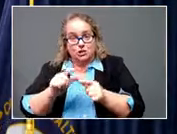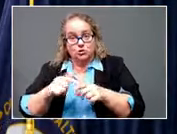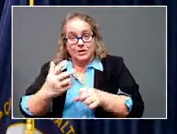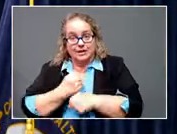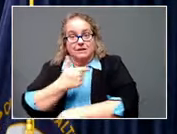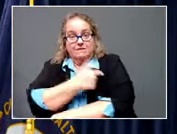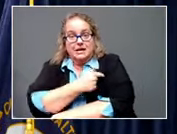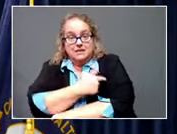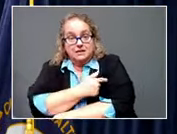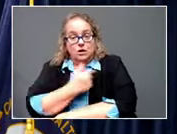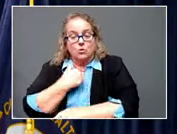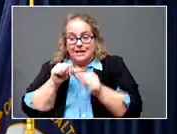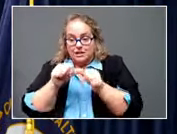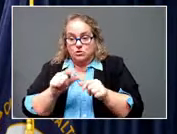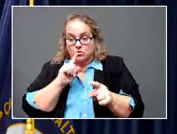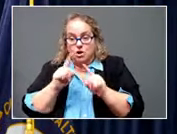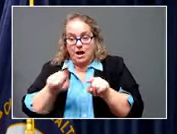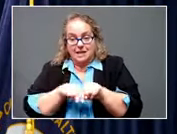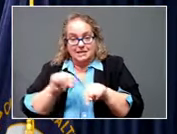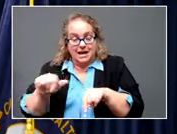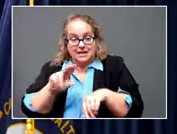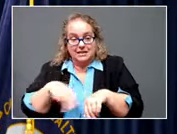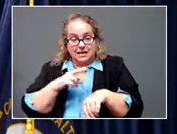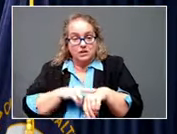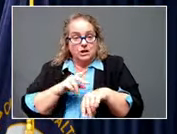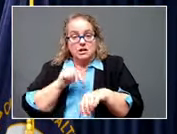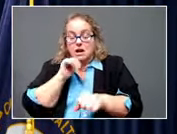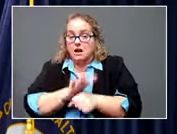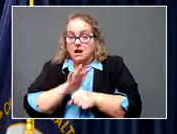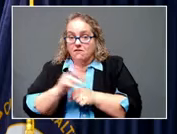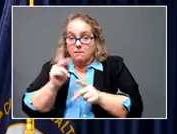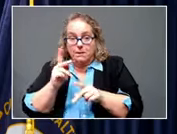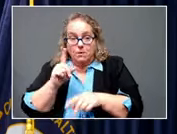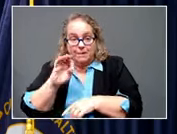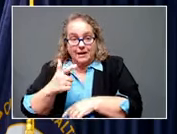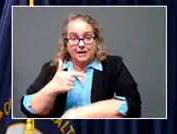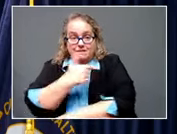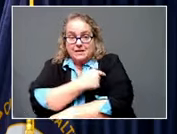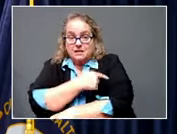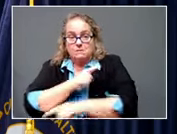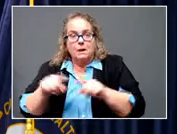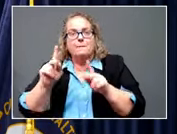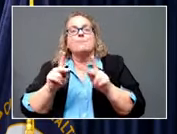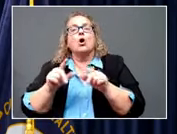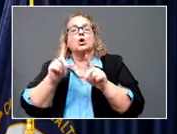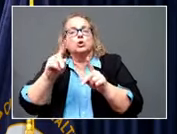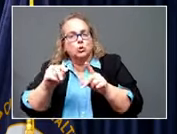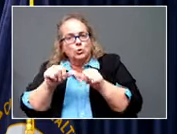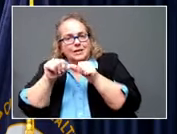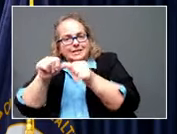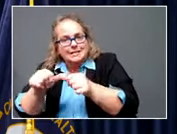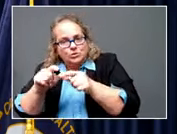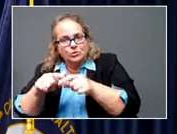nation about not enough people being vaccinated, but people continue to get vaccinated and continue for